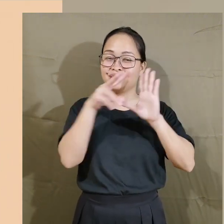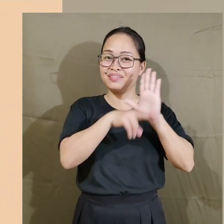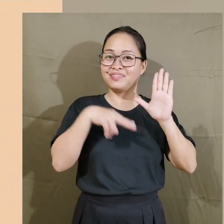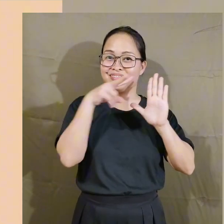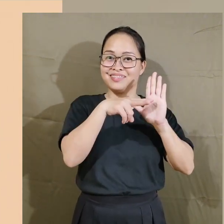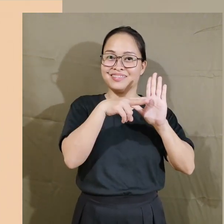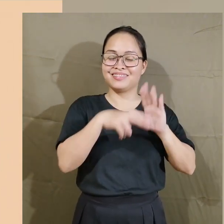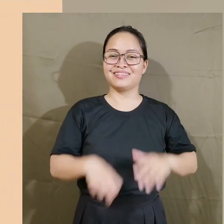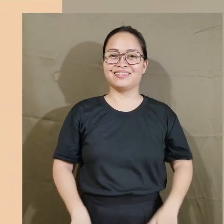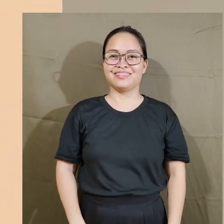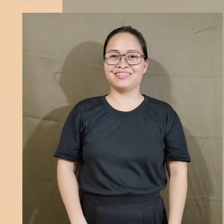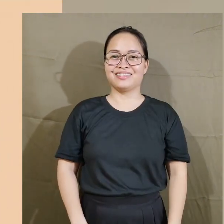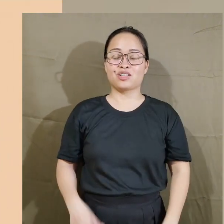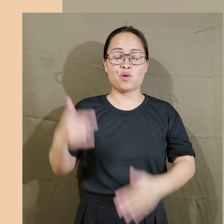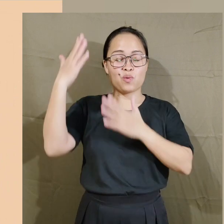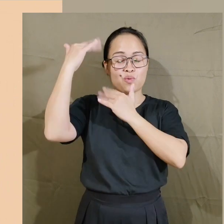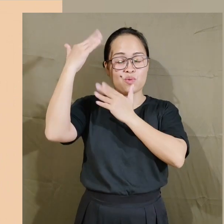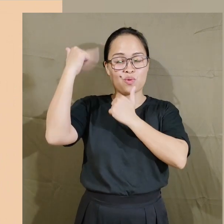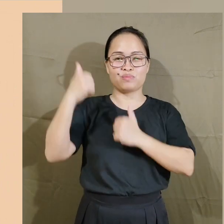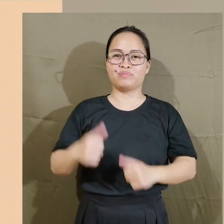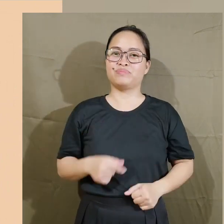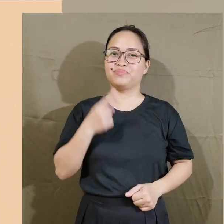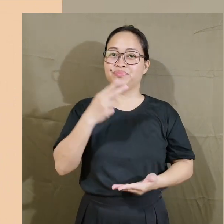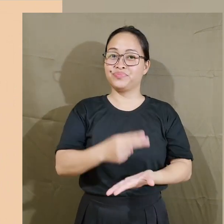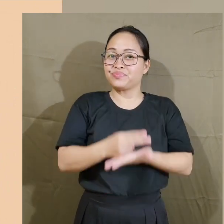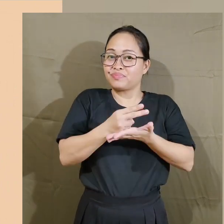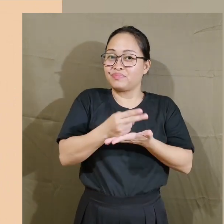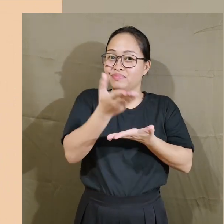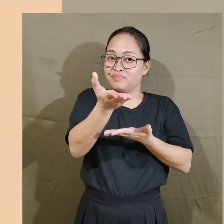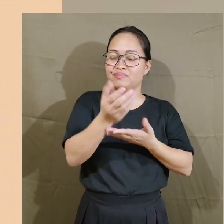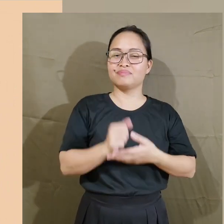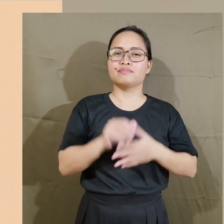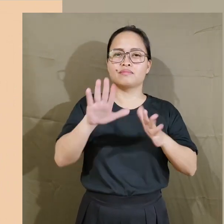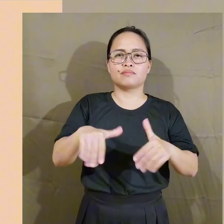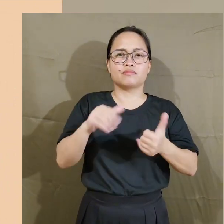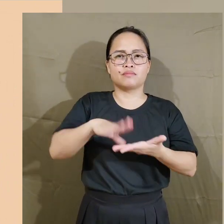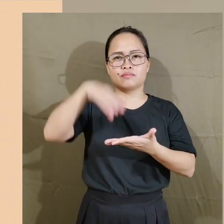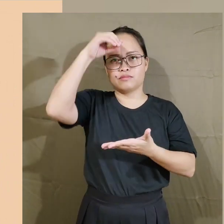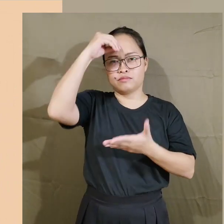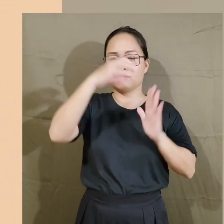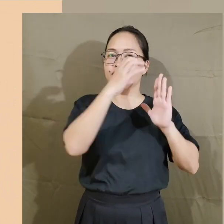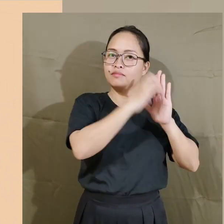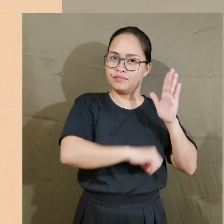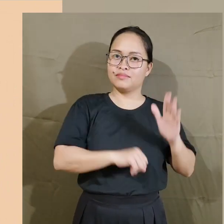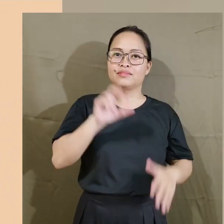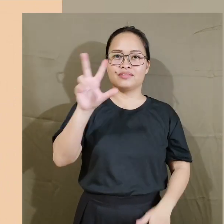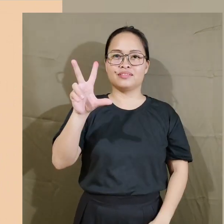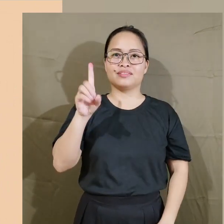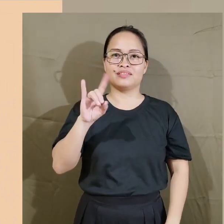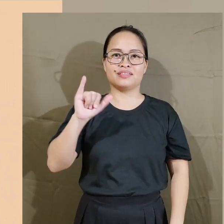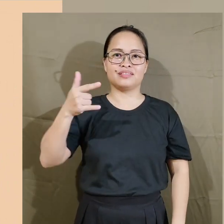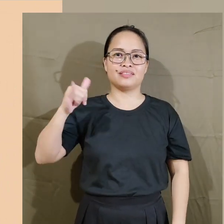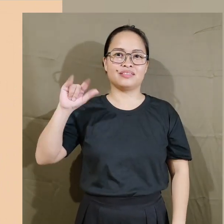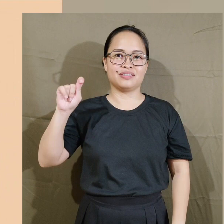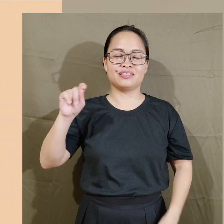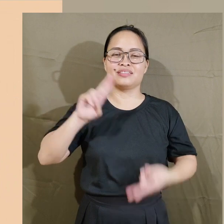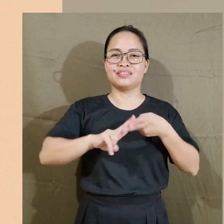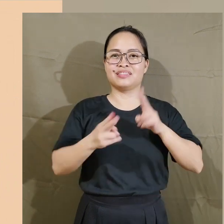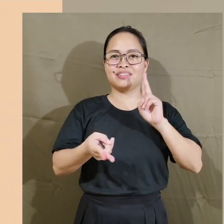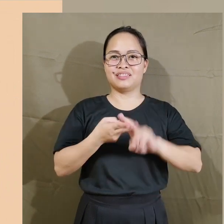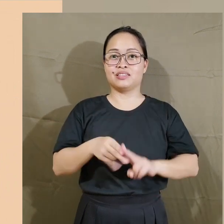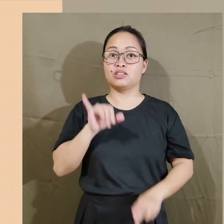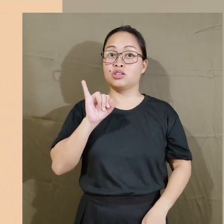Thank you for watching this video. I hope this helped you in learning how to subtract 3-digit